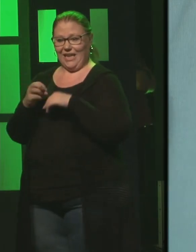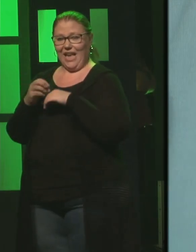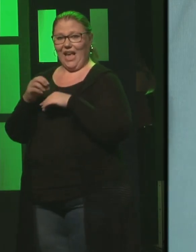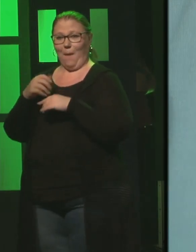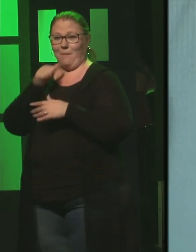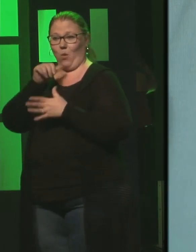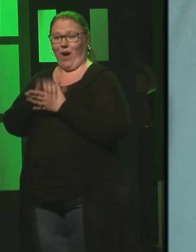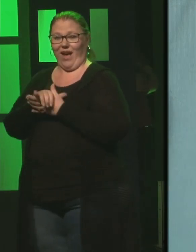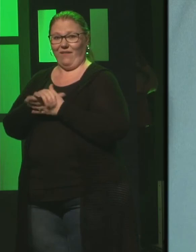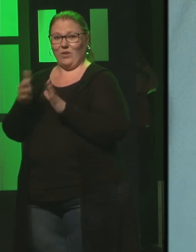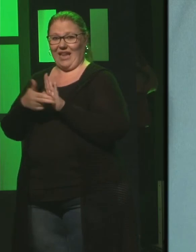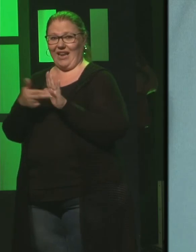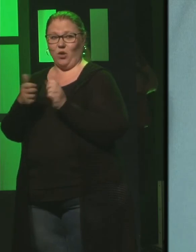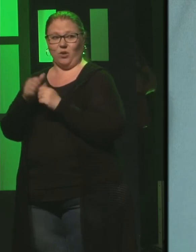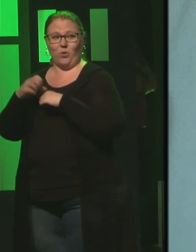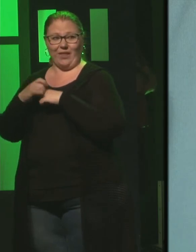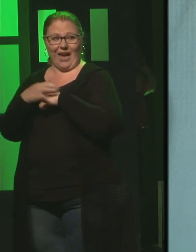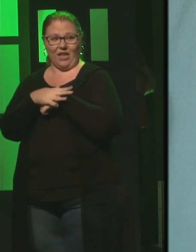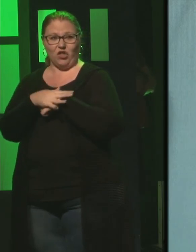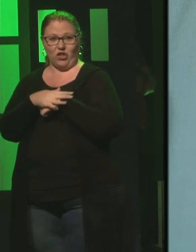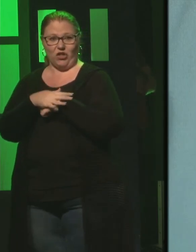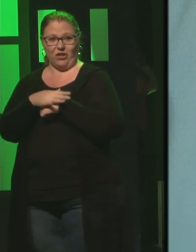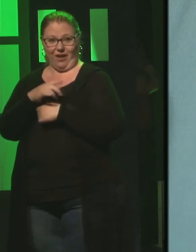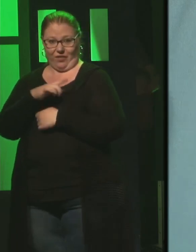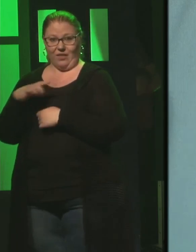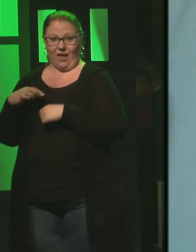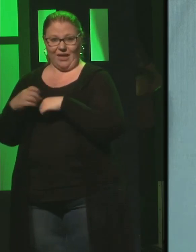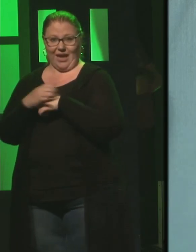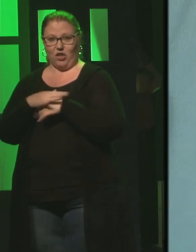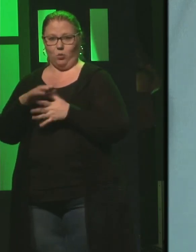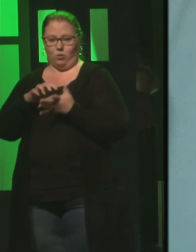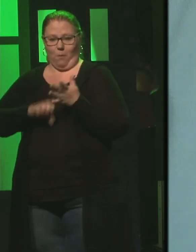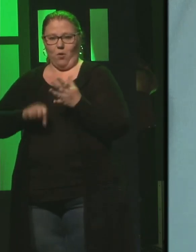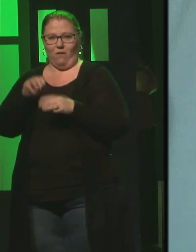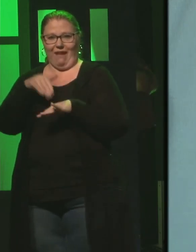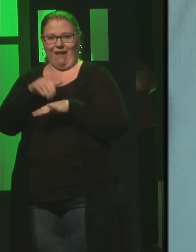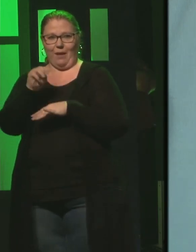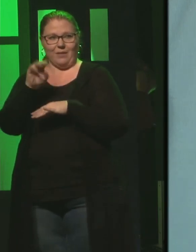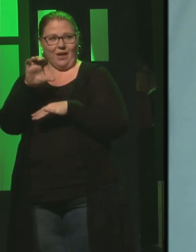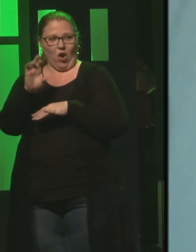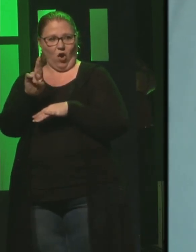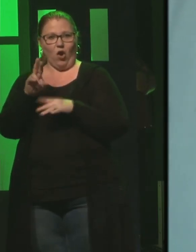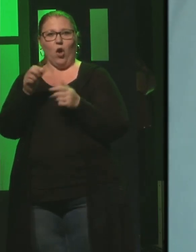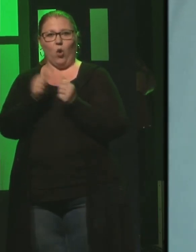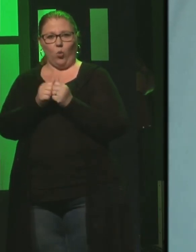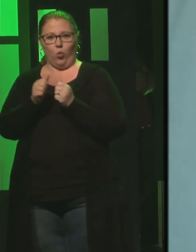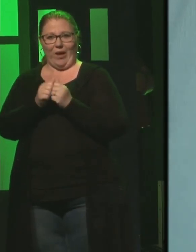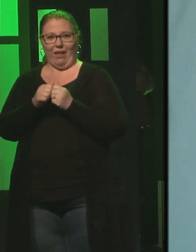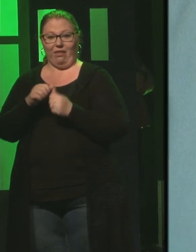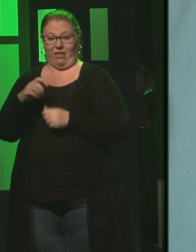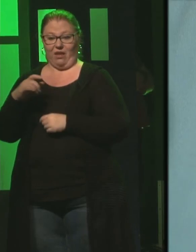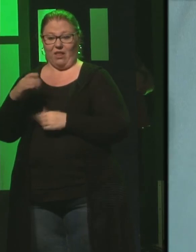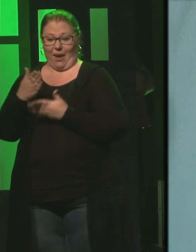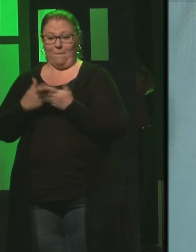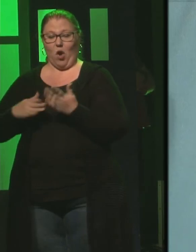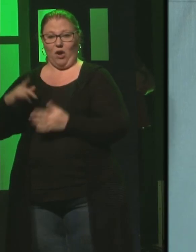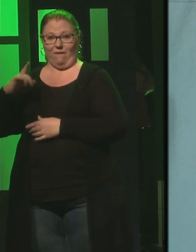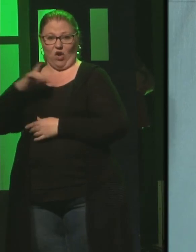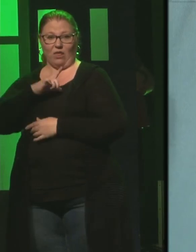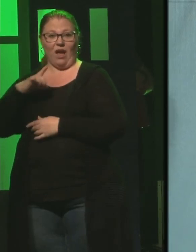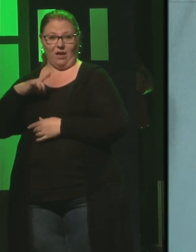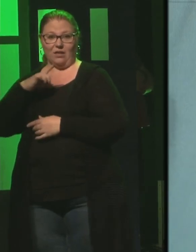was stage 1 lung cancer. The tumor was removed at MCR, along with the upper left lobe of her lung. No chemo, no